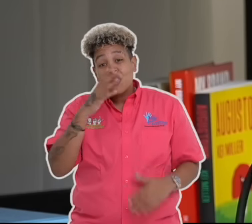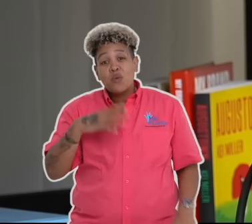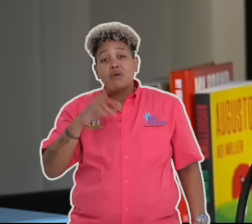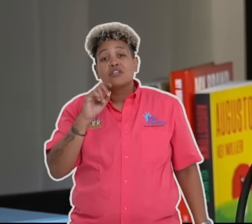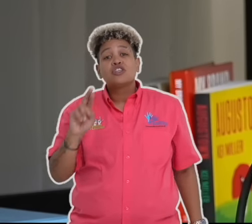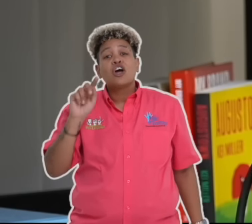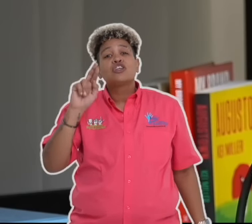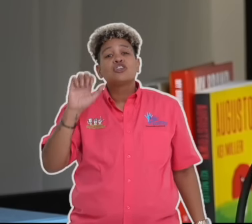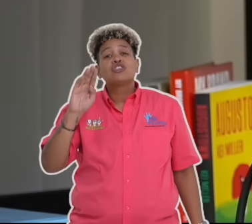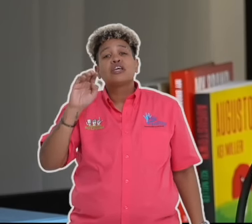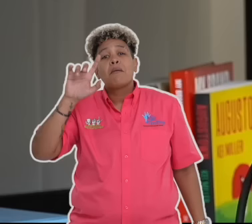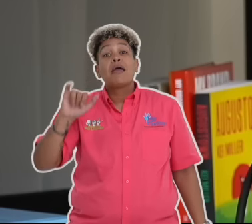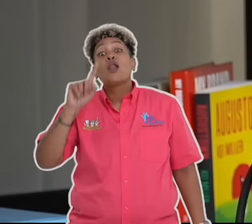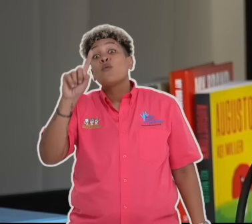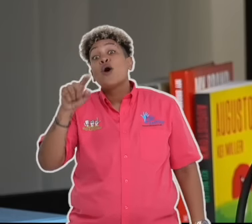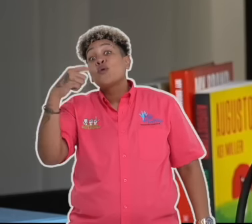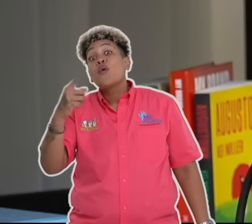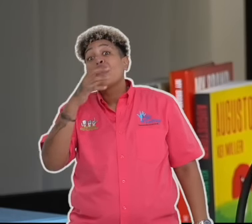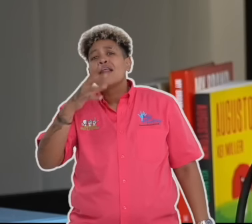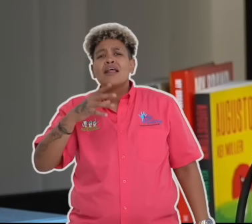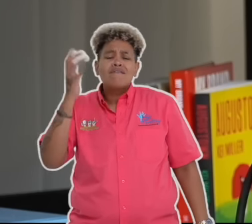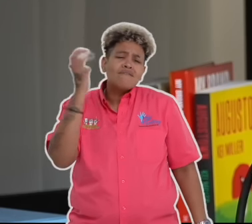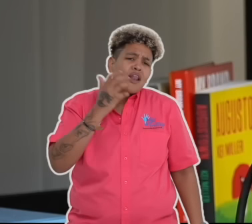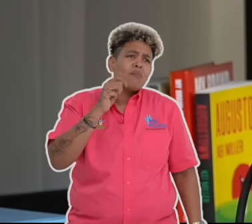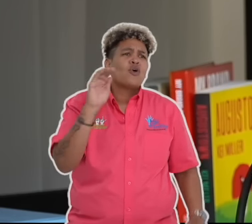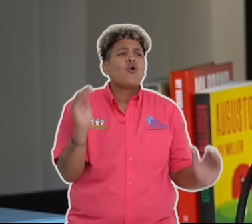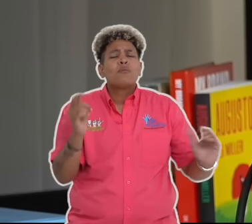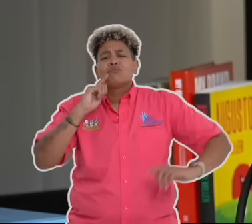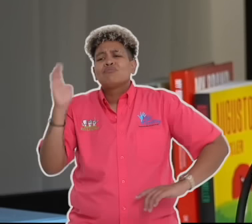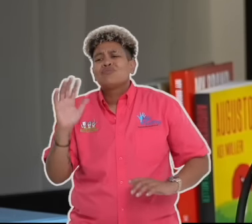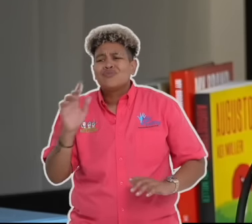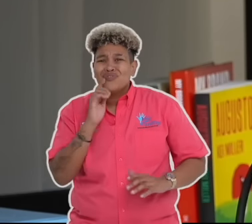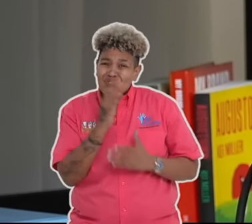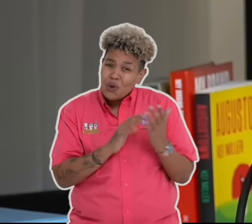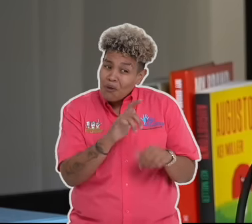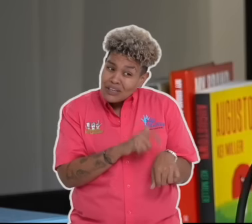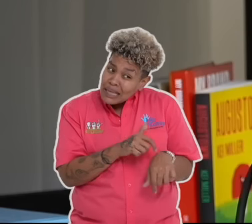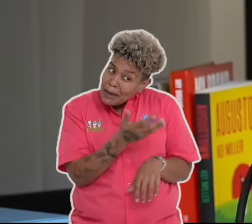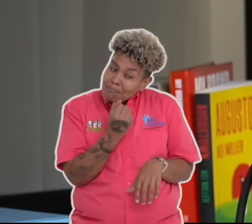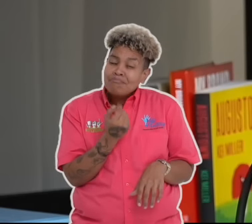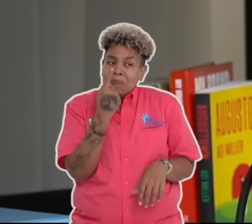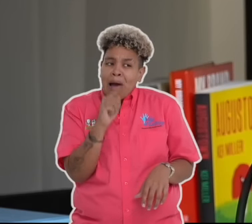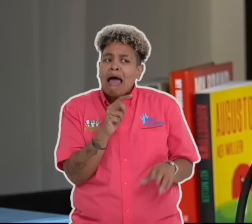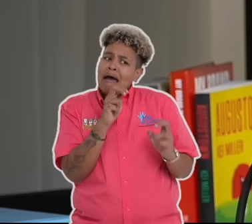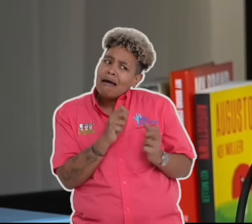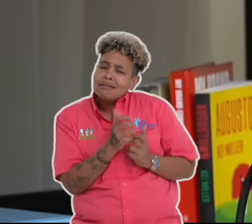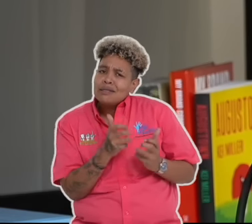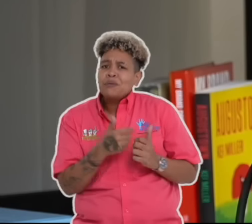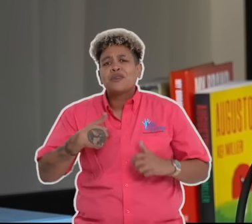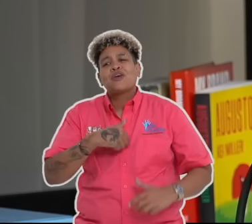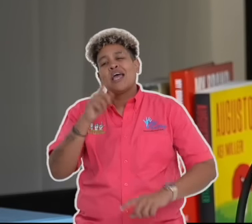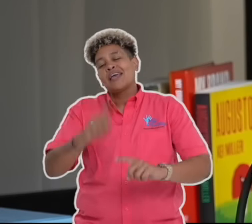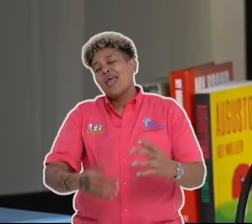right. Dr. Trisha Bailey, the one, the only, the phenomenal, the incomparable, is squeezing out some of her time to be in